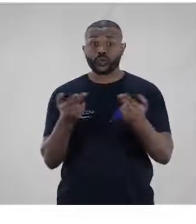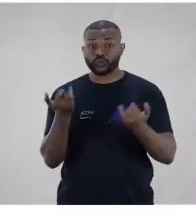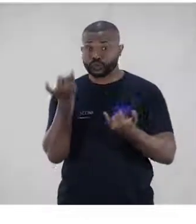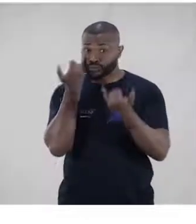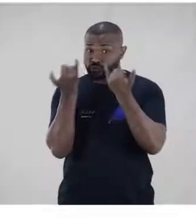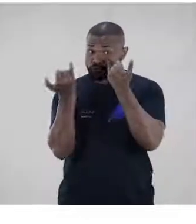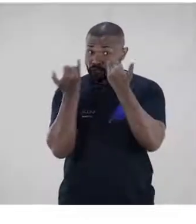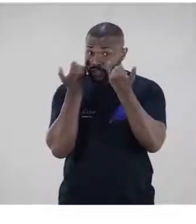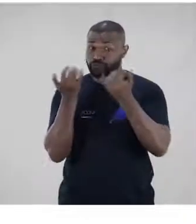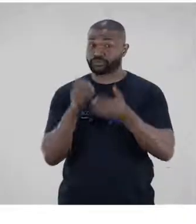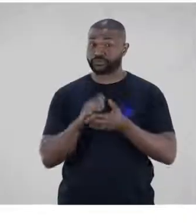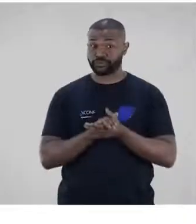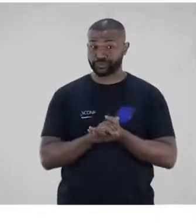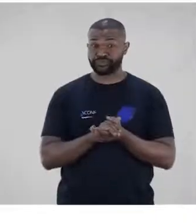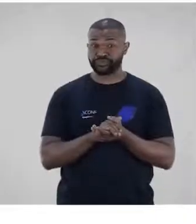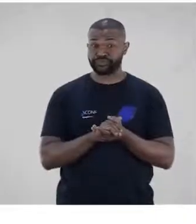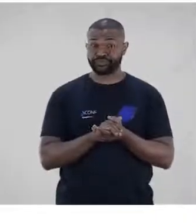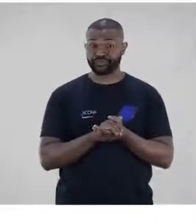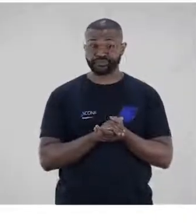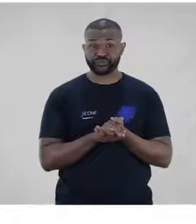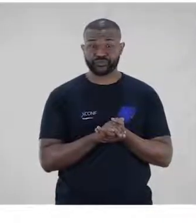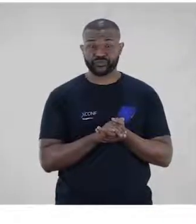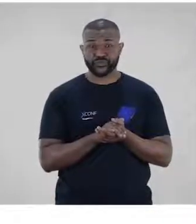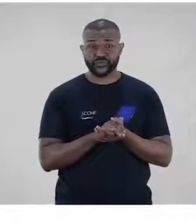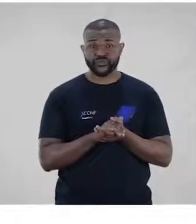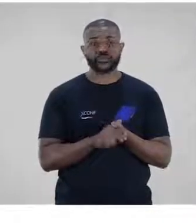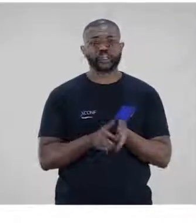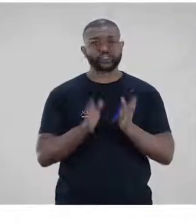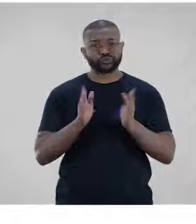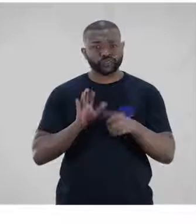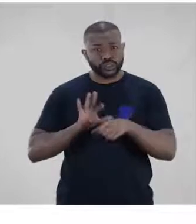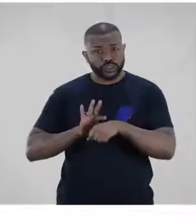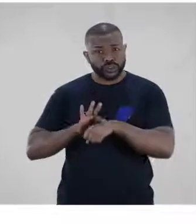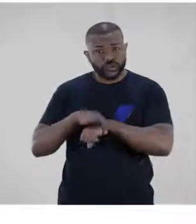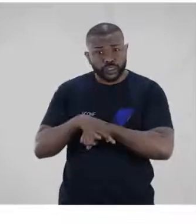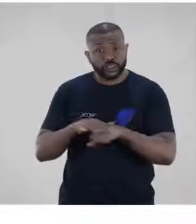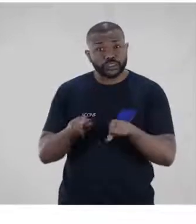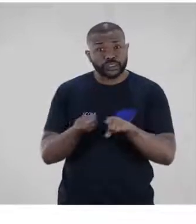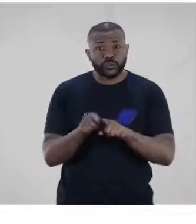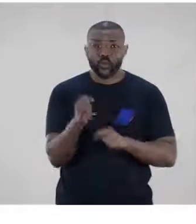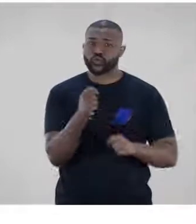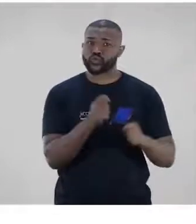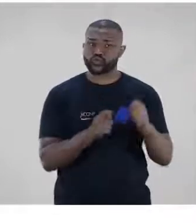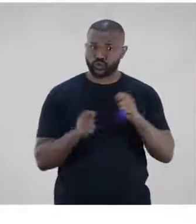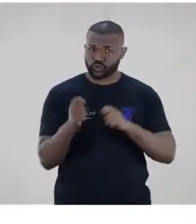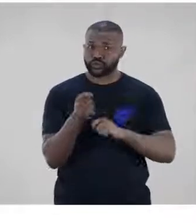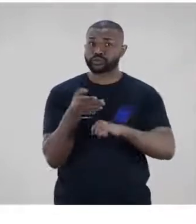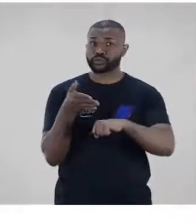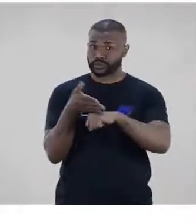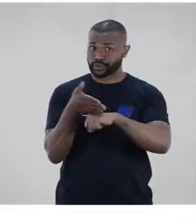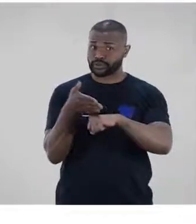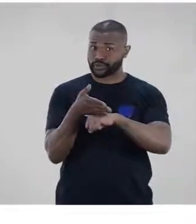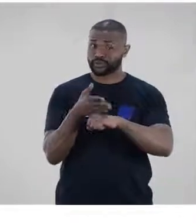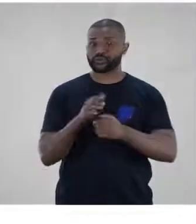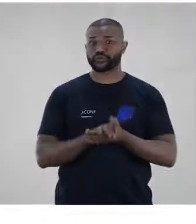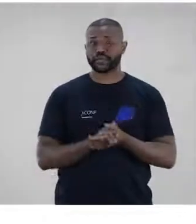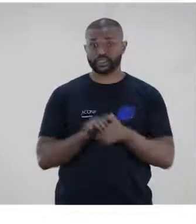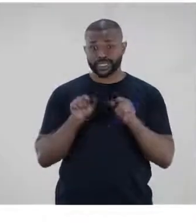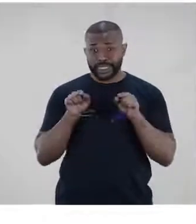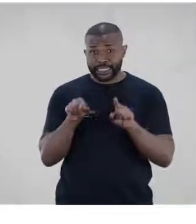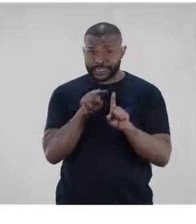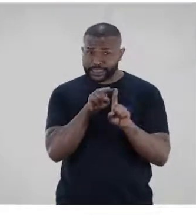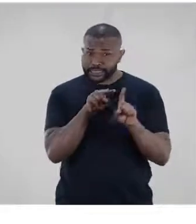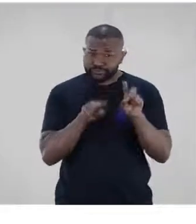apply around security, around access control. So this is a very high level view of the blueprint of your smallest unit of